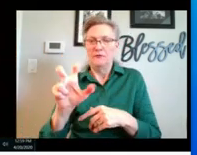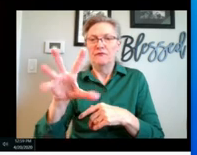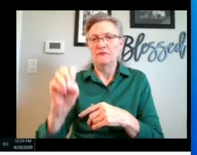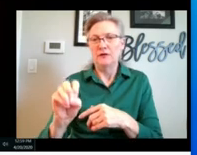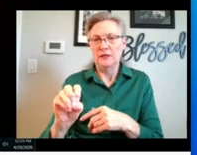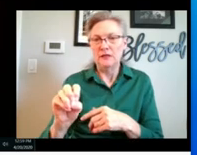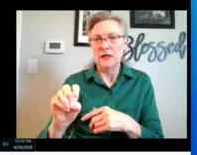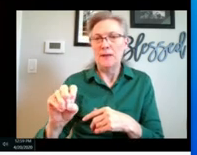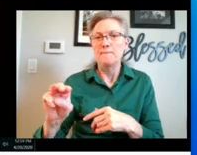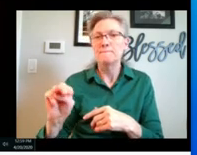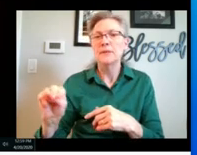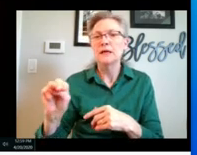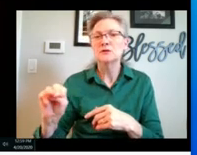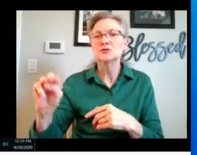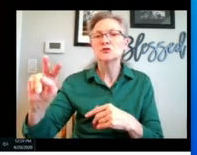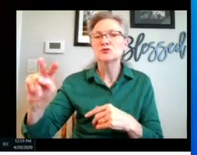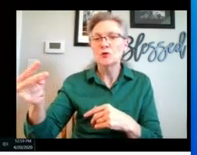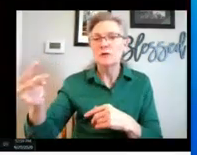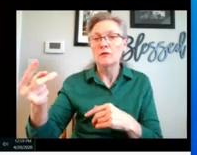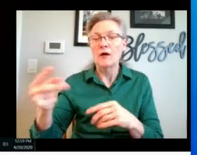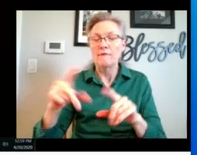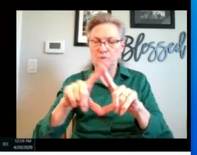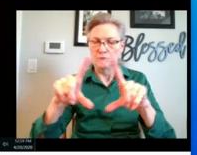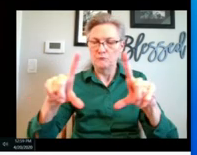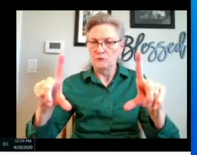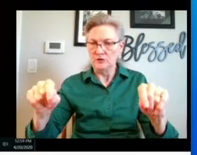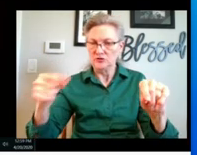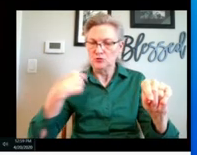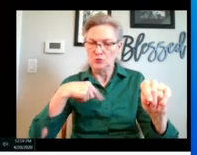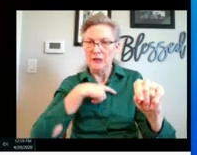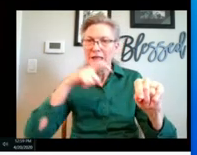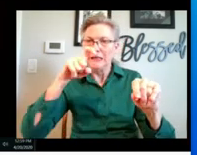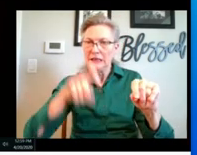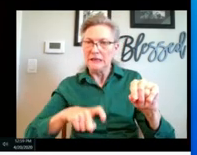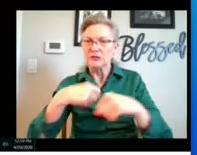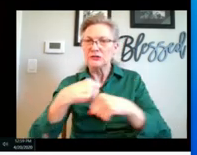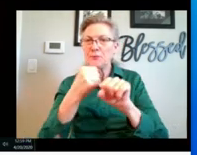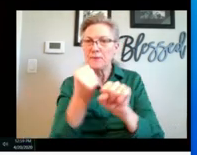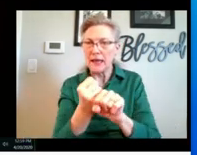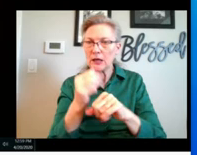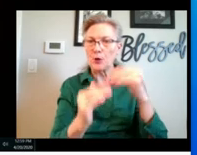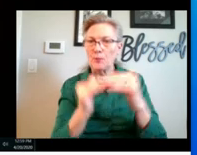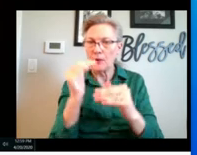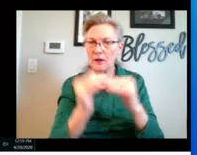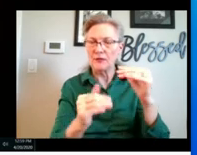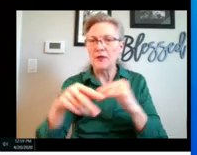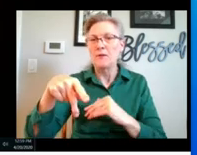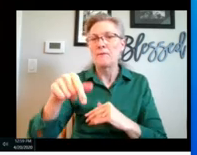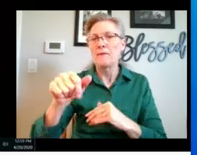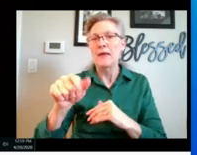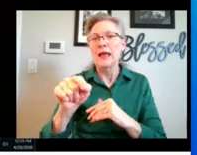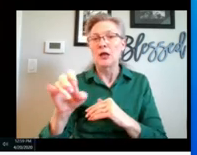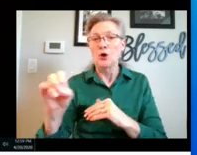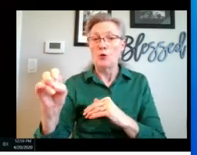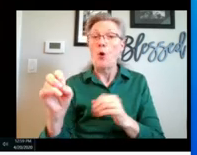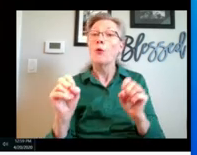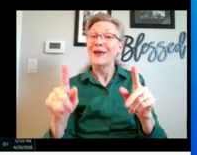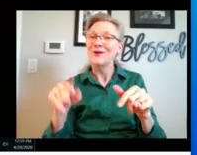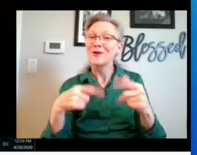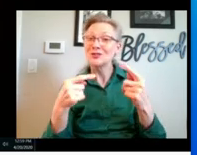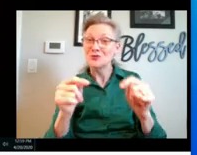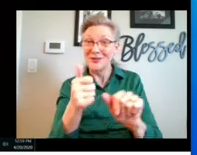350 square meters of bricks that we need in order to complete this patio. All right, you're going to be trying some of this on your own. I can't wait to see all